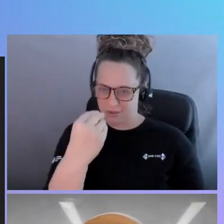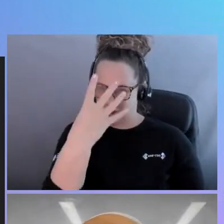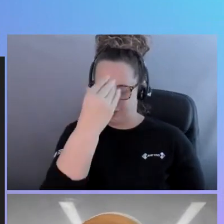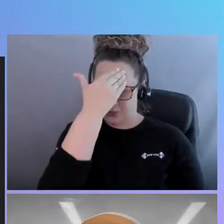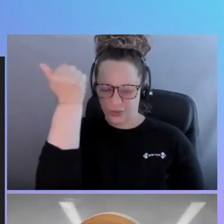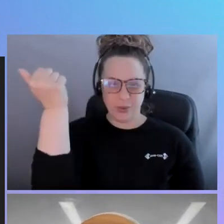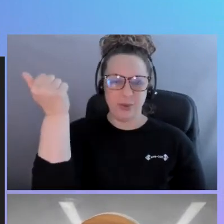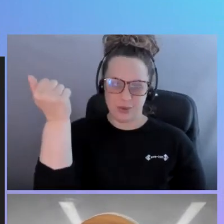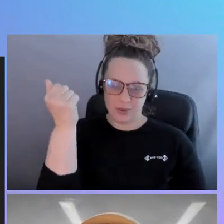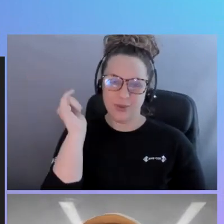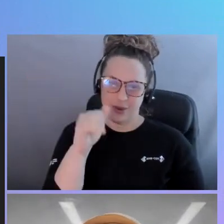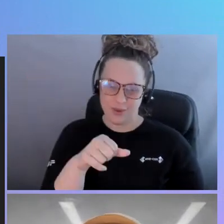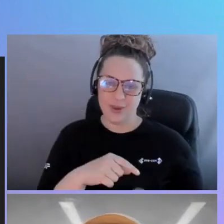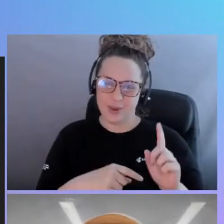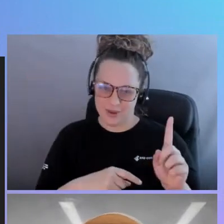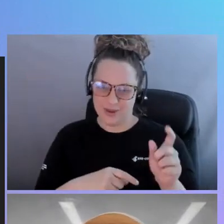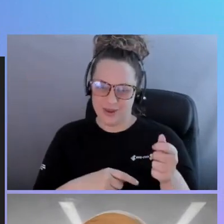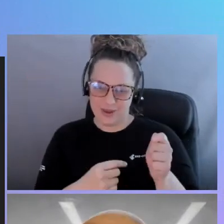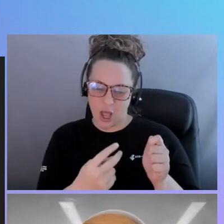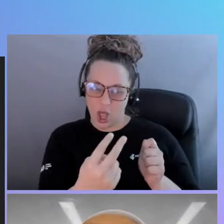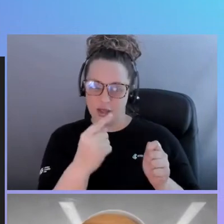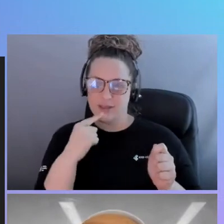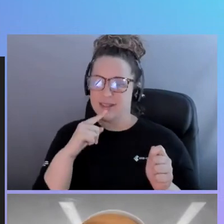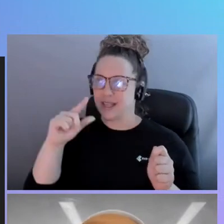arrow pointing to it saying, look here.